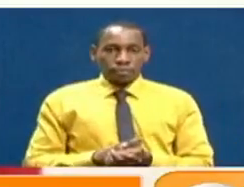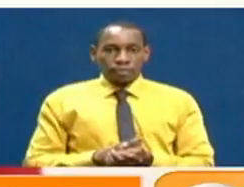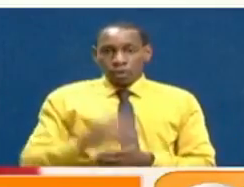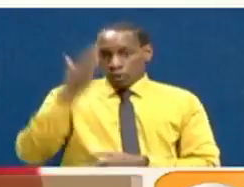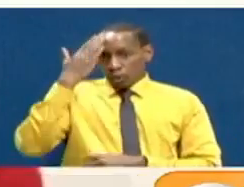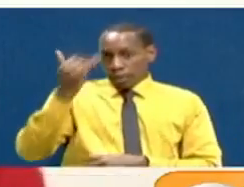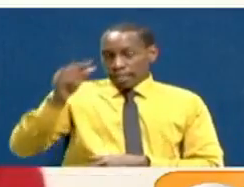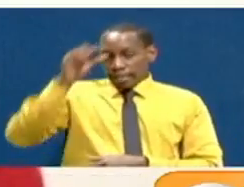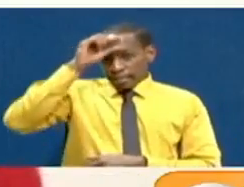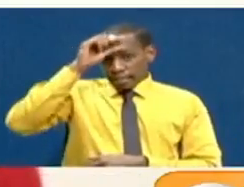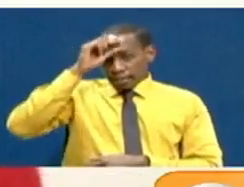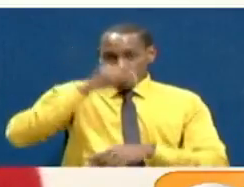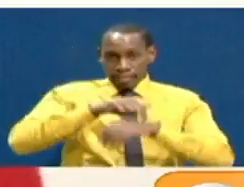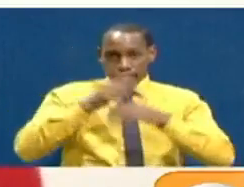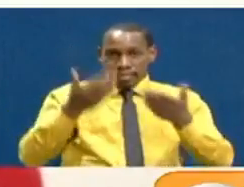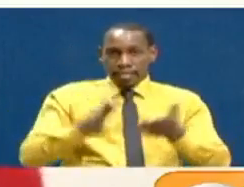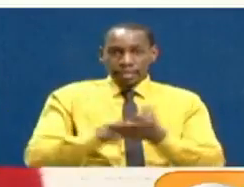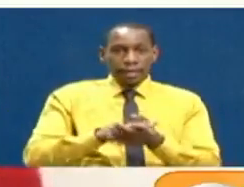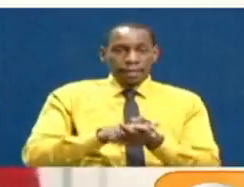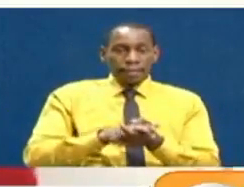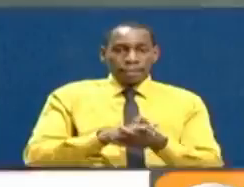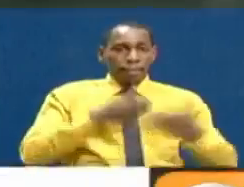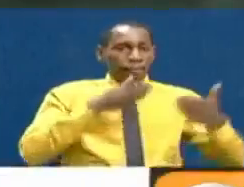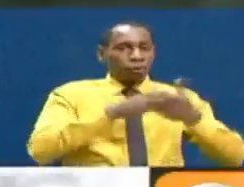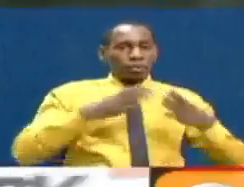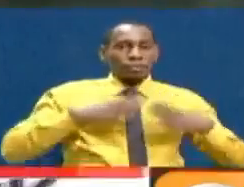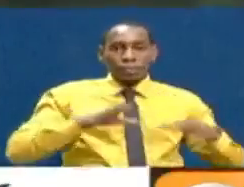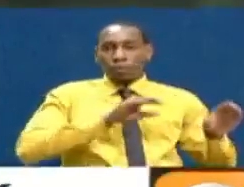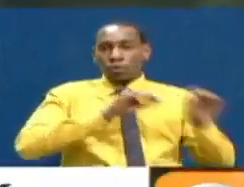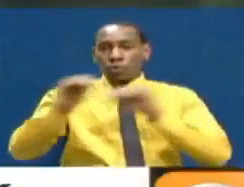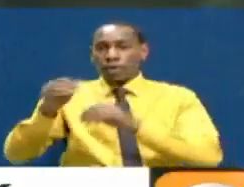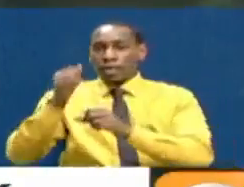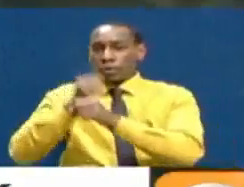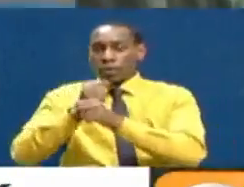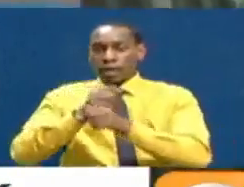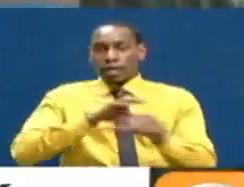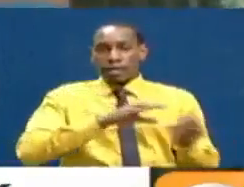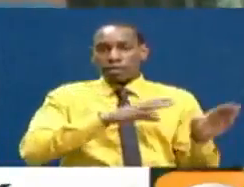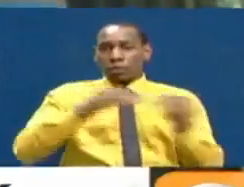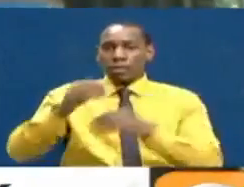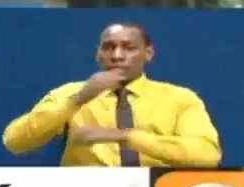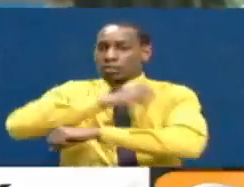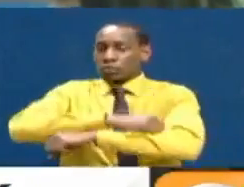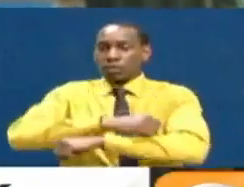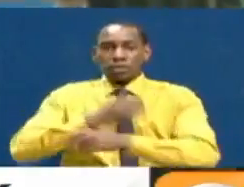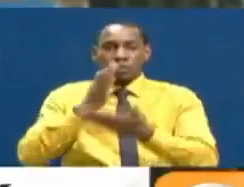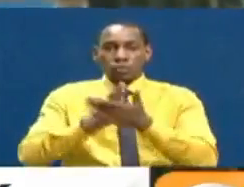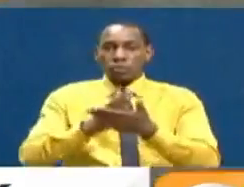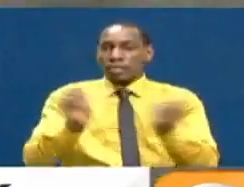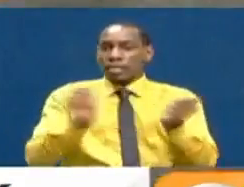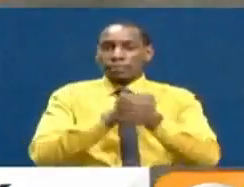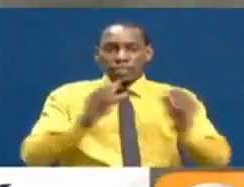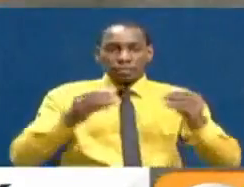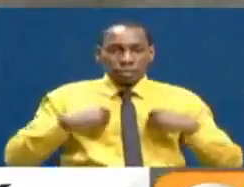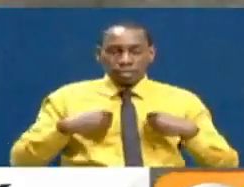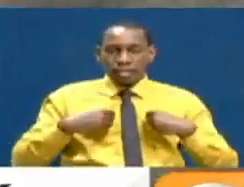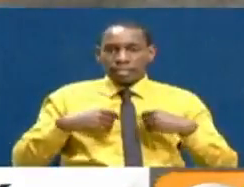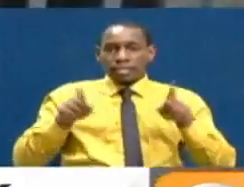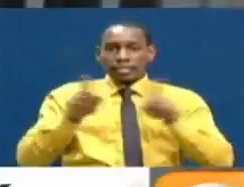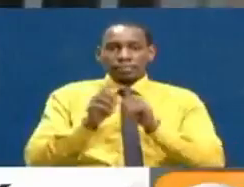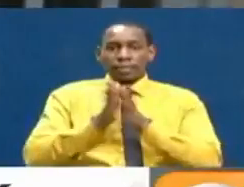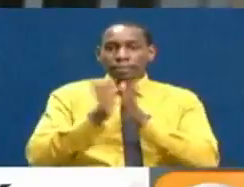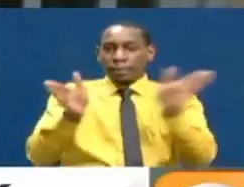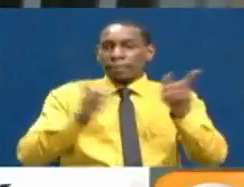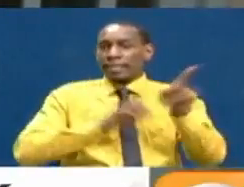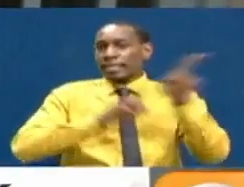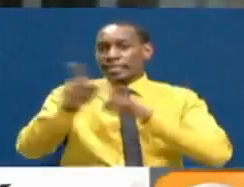because the government right now has banned people from going to work, going to the mosque, going to school. They have stopped everything. The public transport is